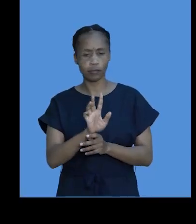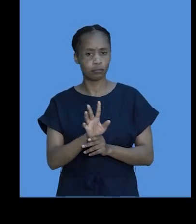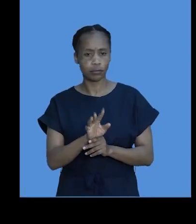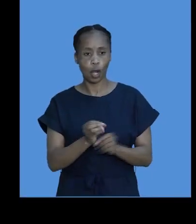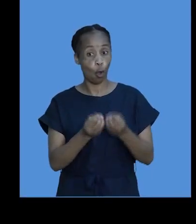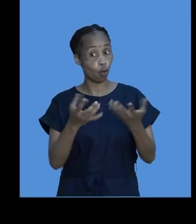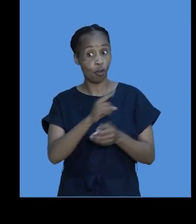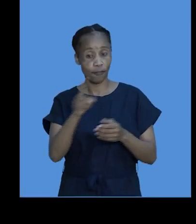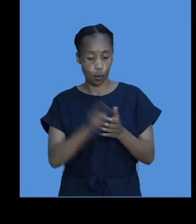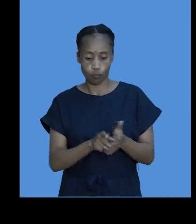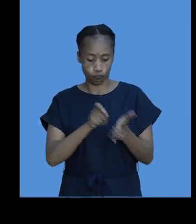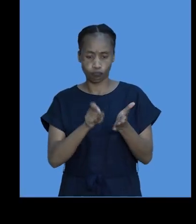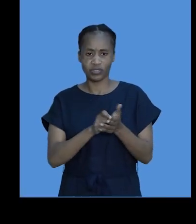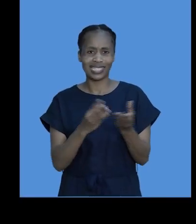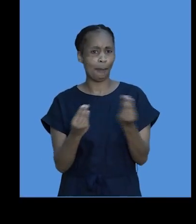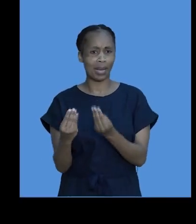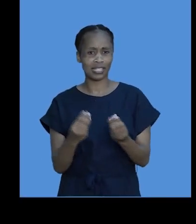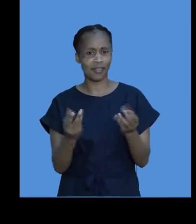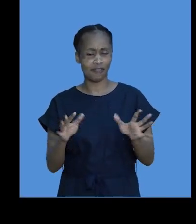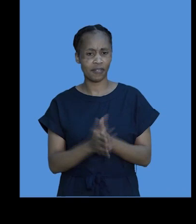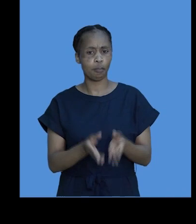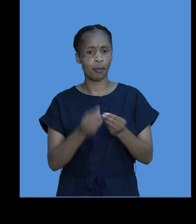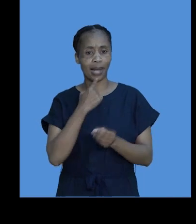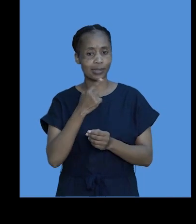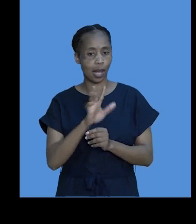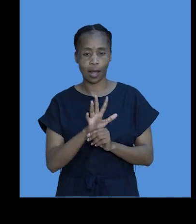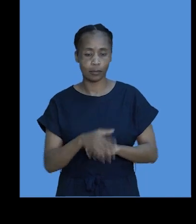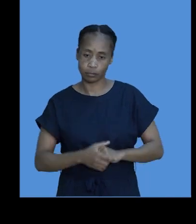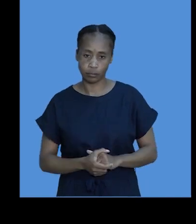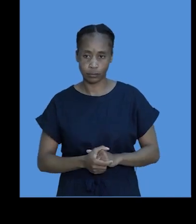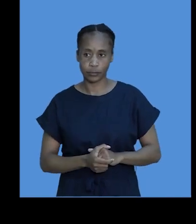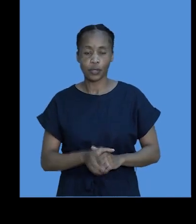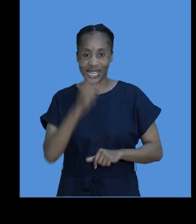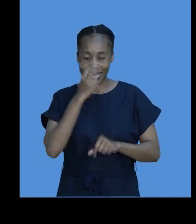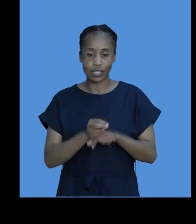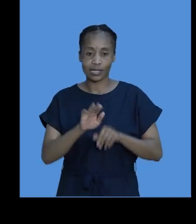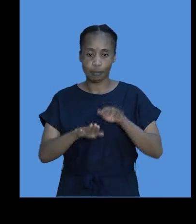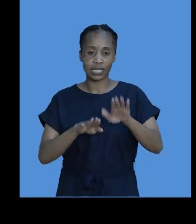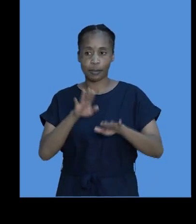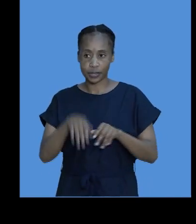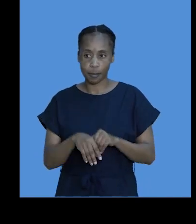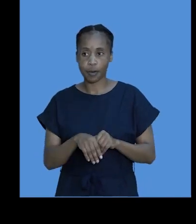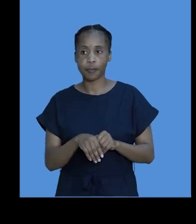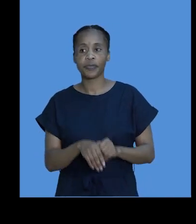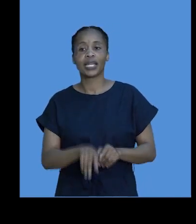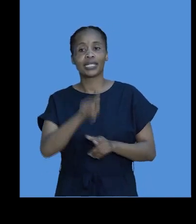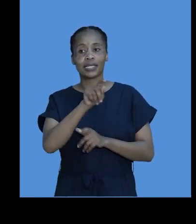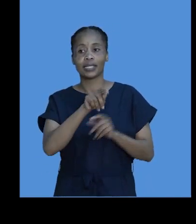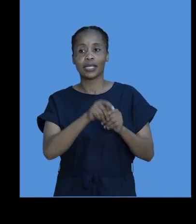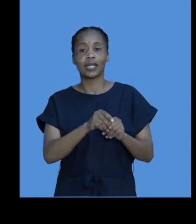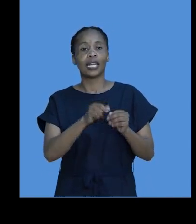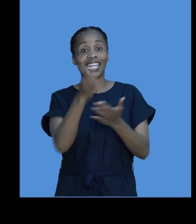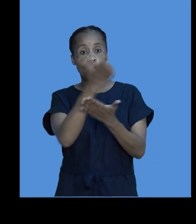there. Don't just write the answer. A lot of you guys, you just punch in the numbers and get the answer there. Right,